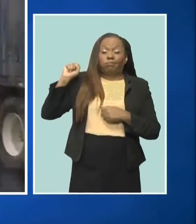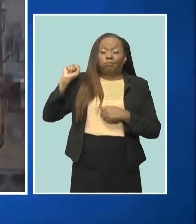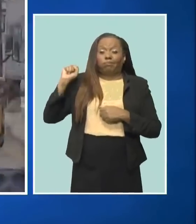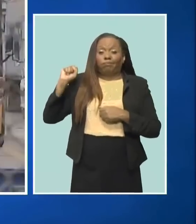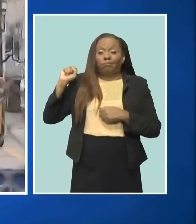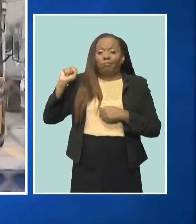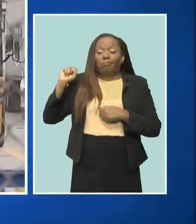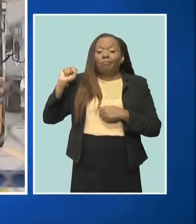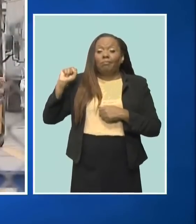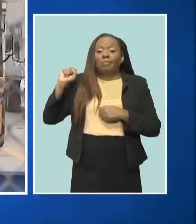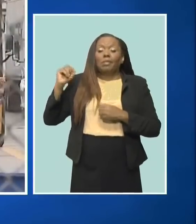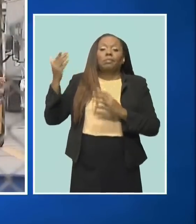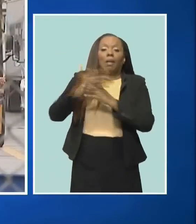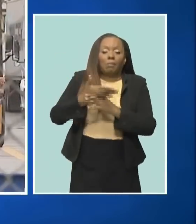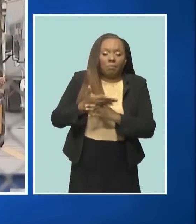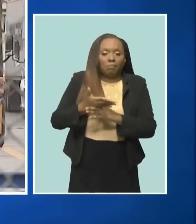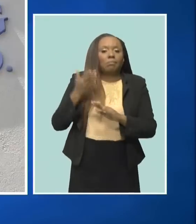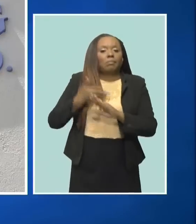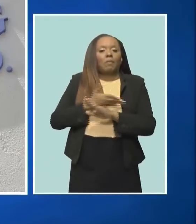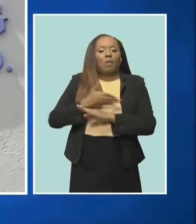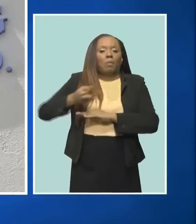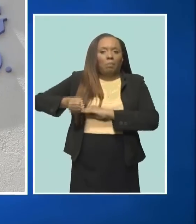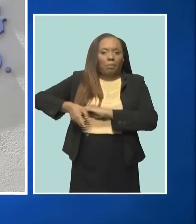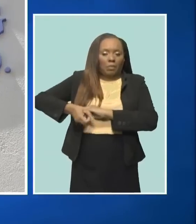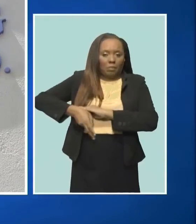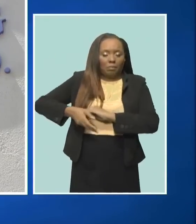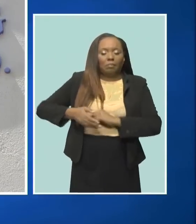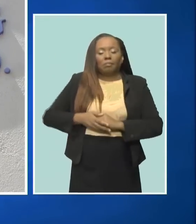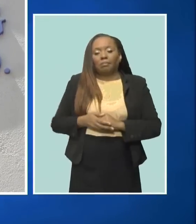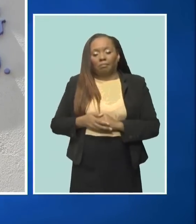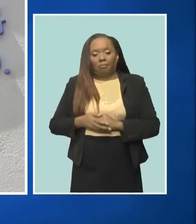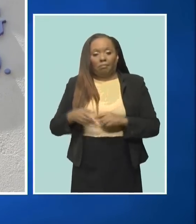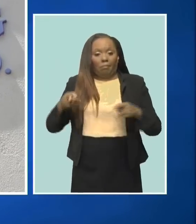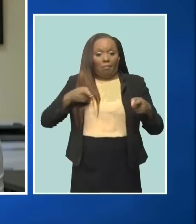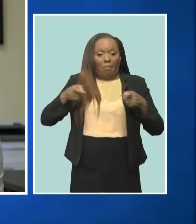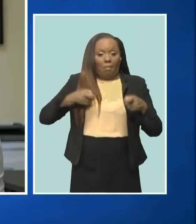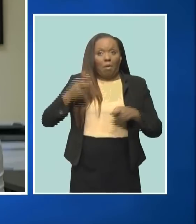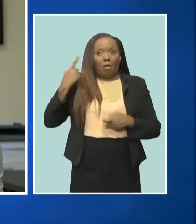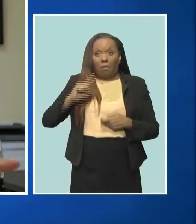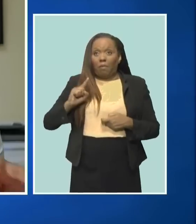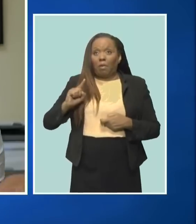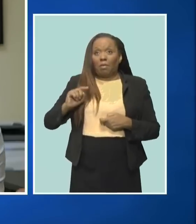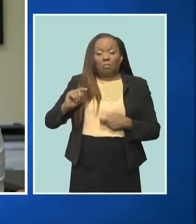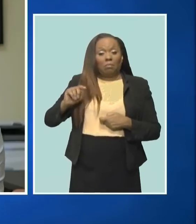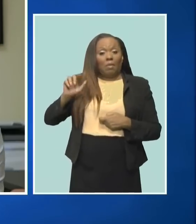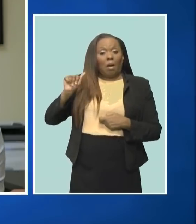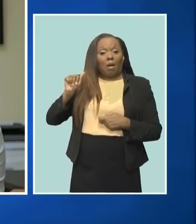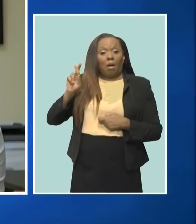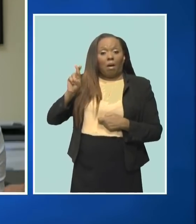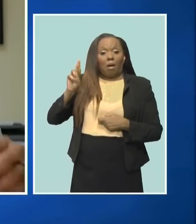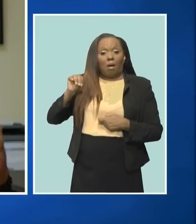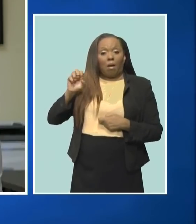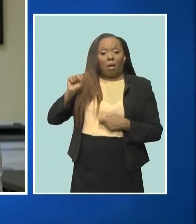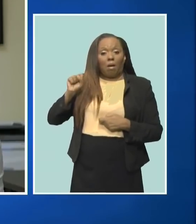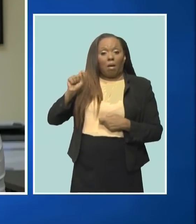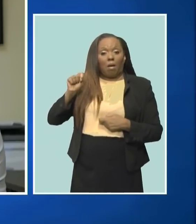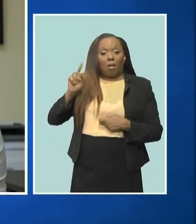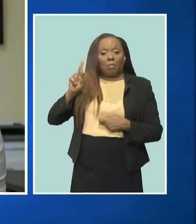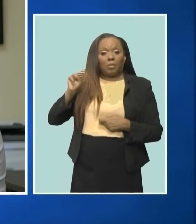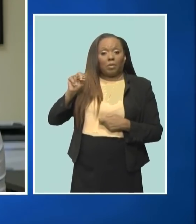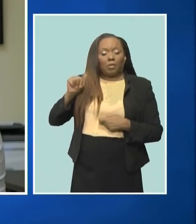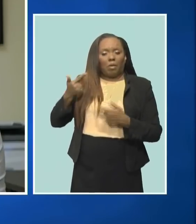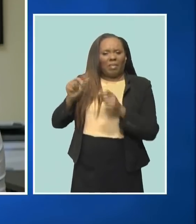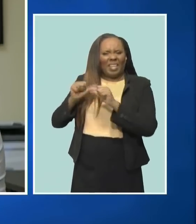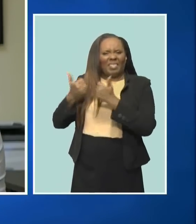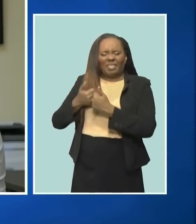midnight. Chief Executive Officer at Armstrong Agencies, Chris Lambert, says the delays will impact supplies and prices.